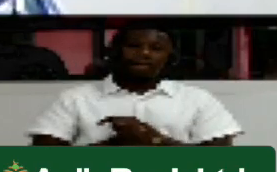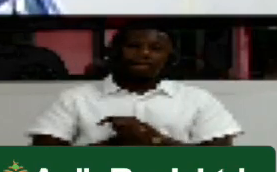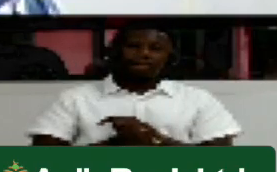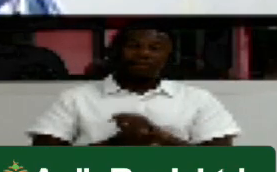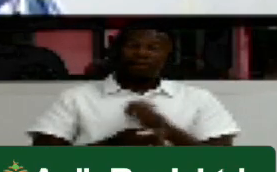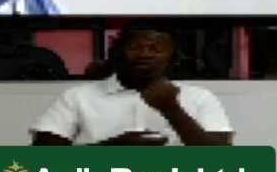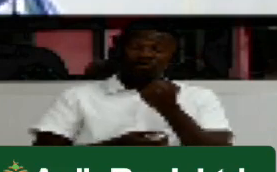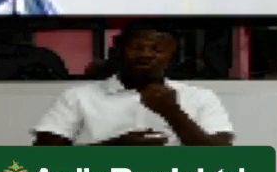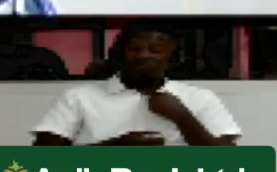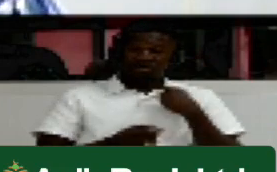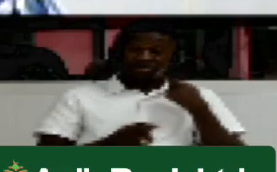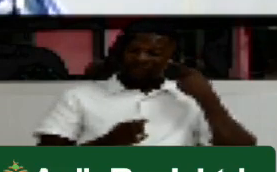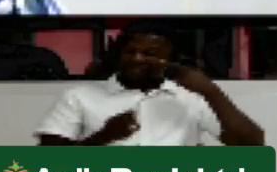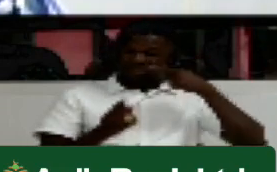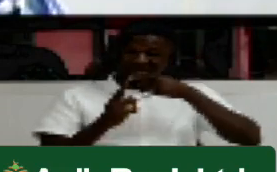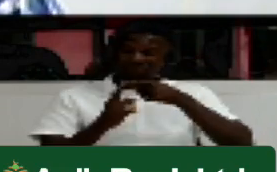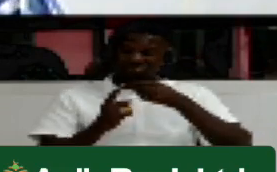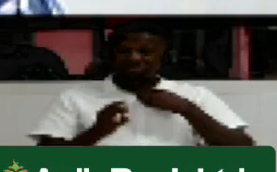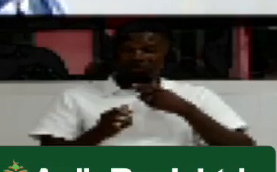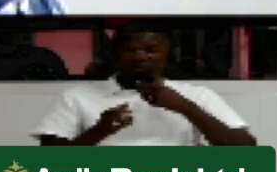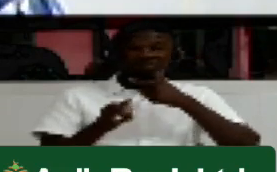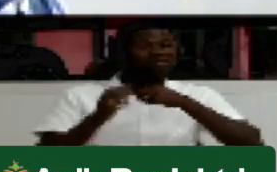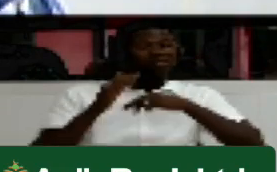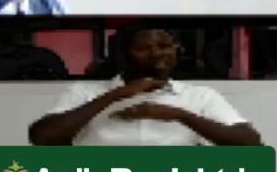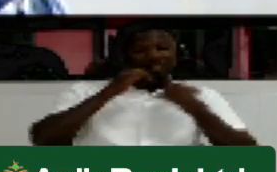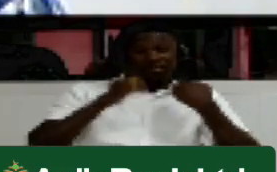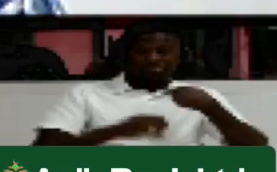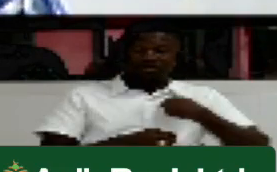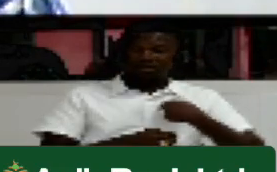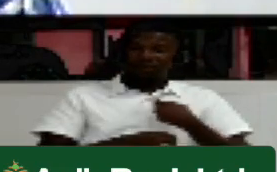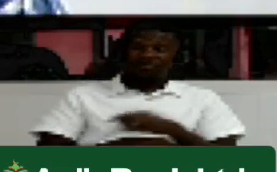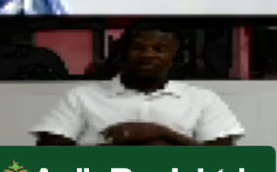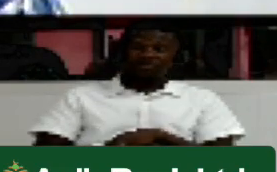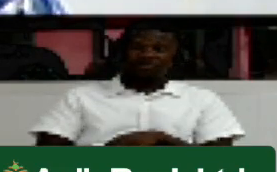because his main intention was to kill me.